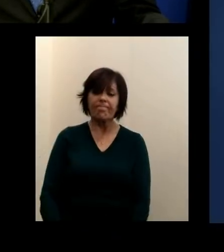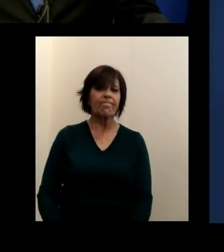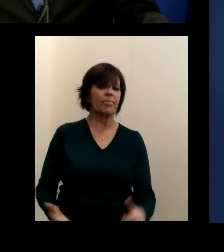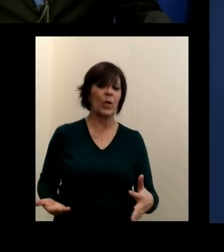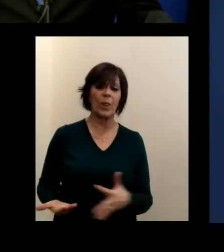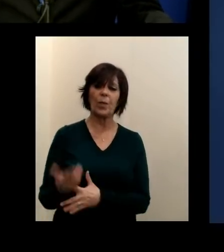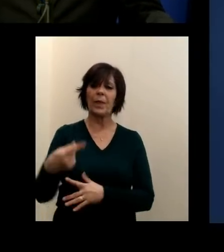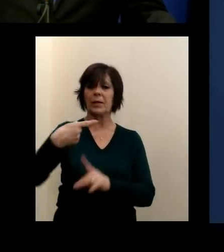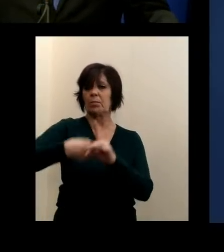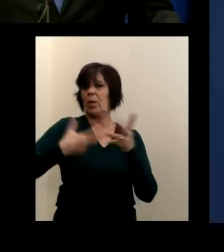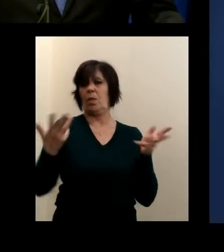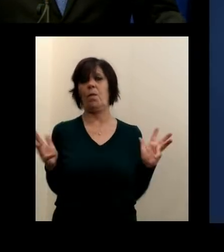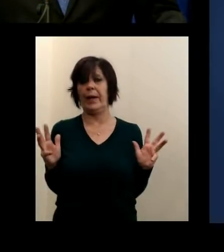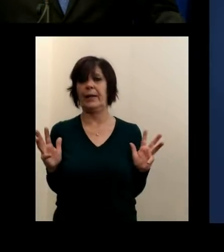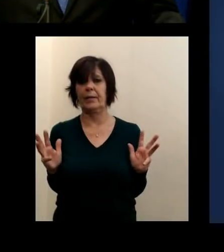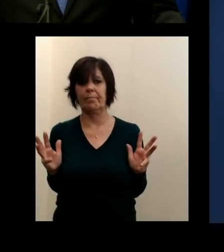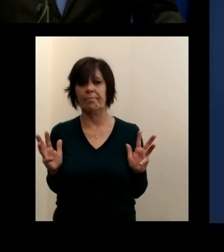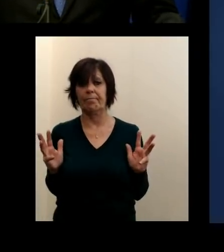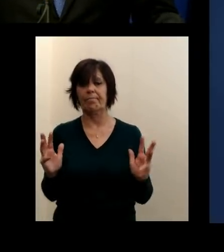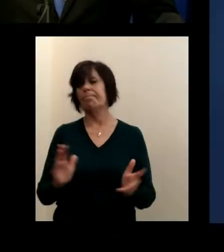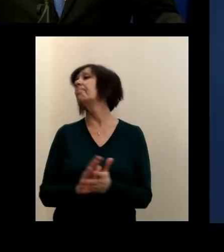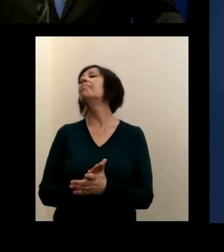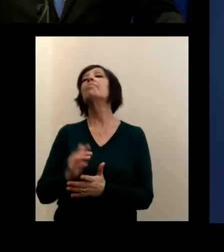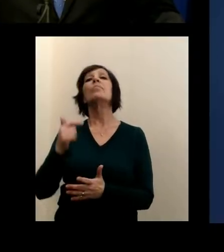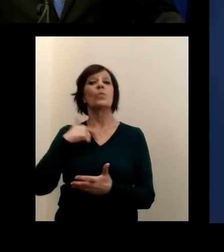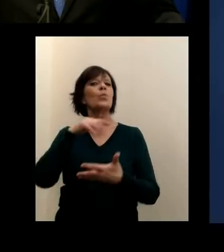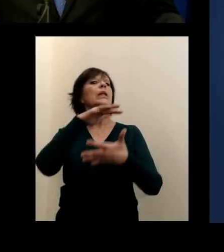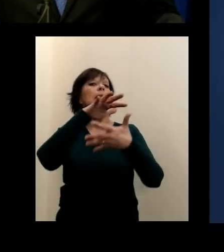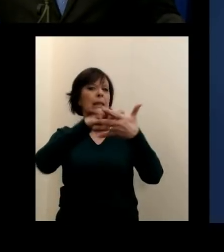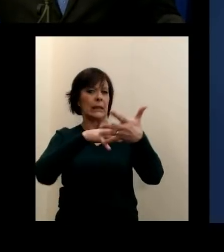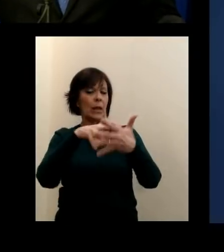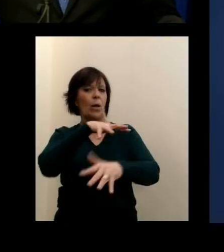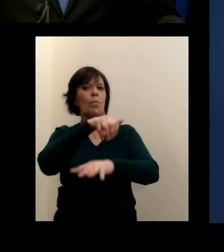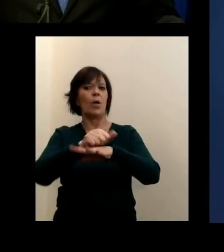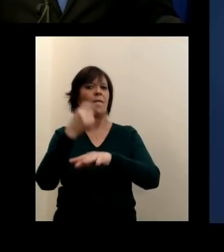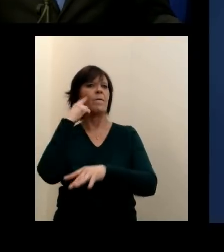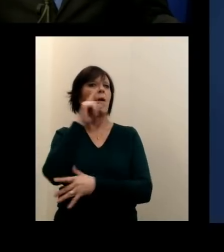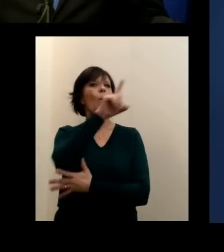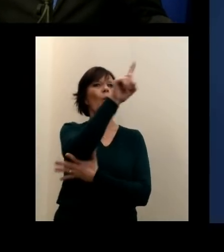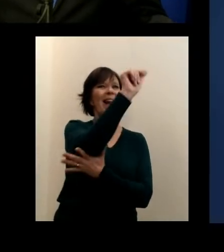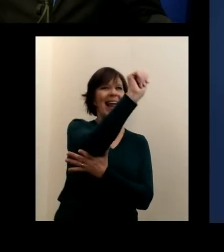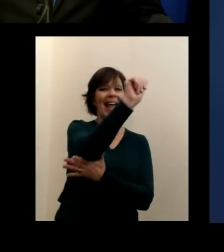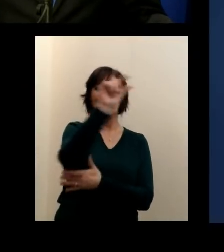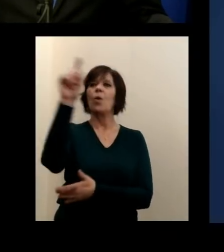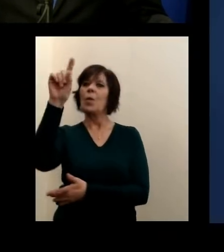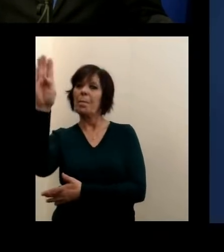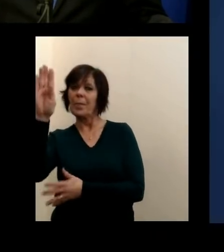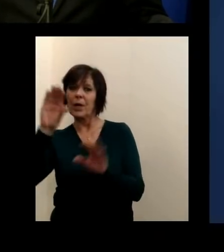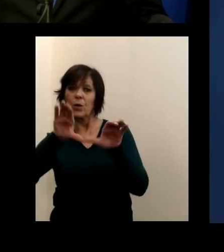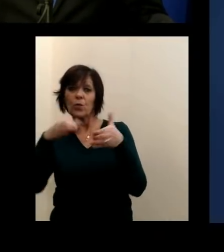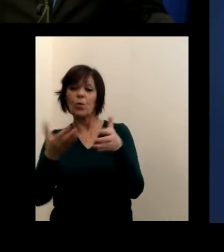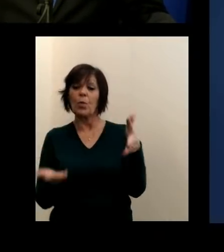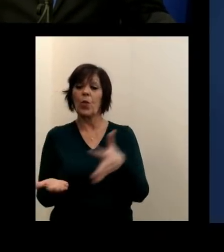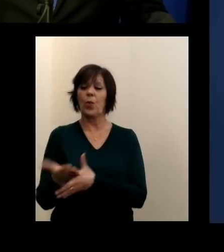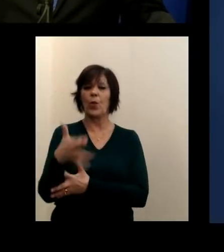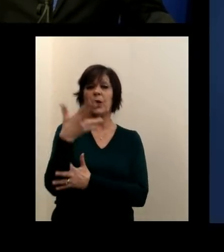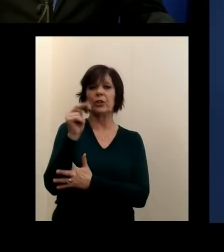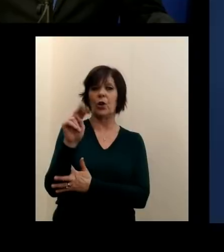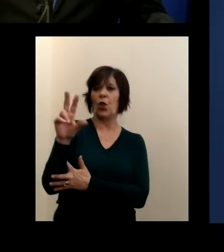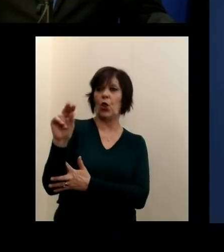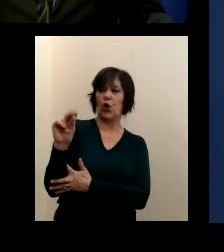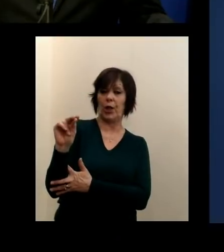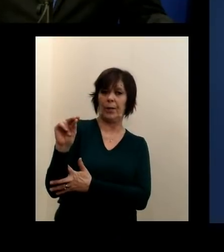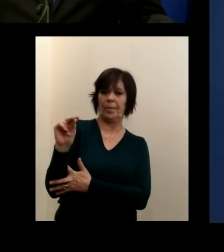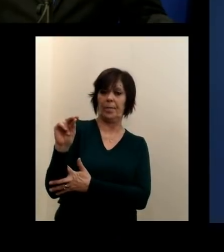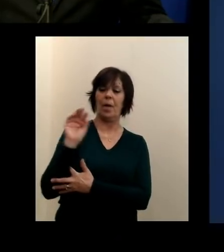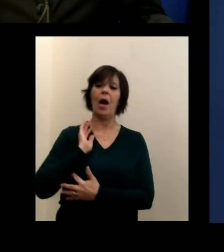of this month. We have scheduled appointments for the Phase 1A and 1B group through January 30th.